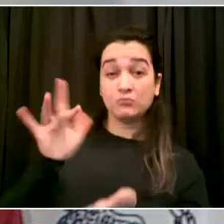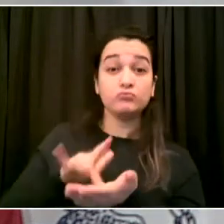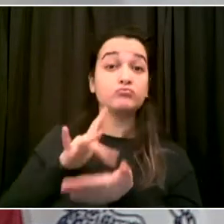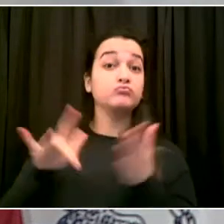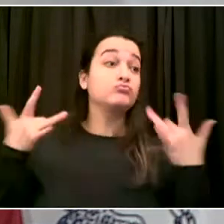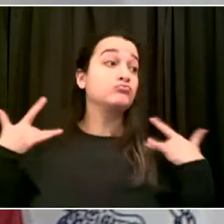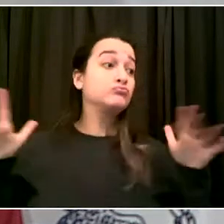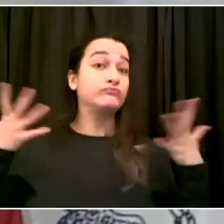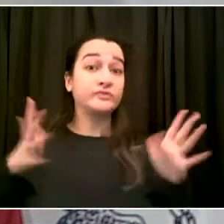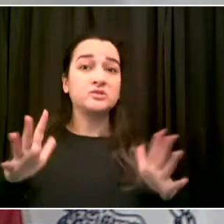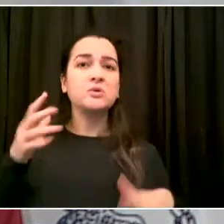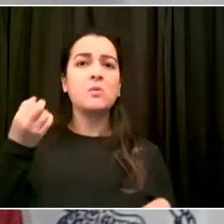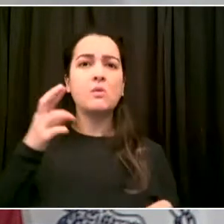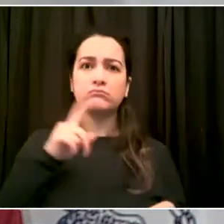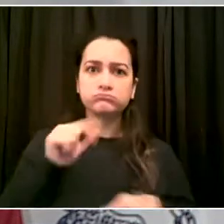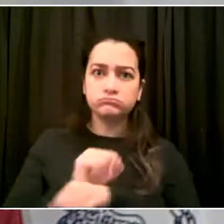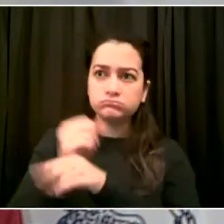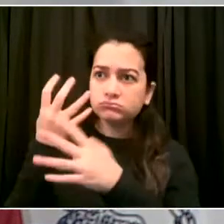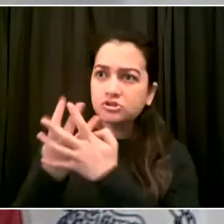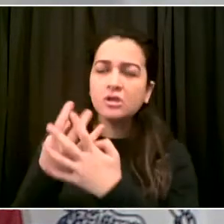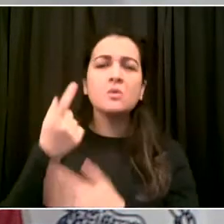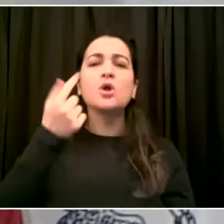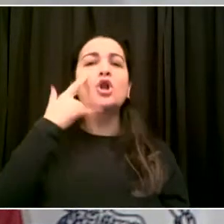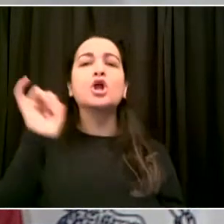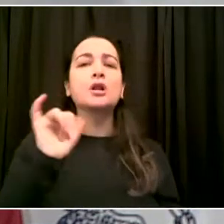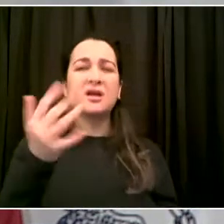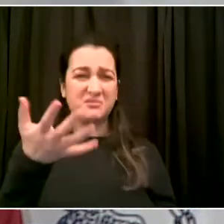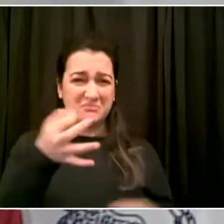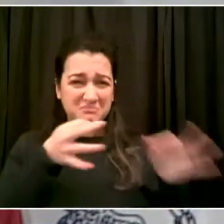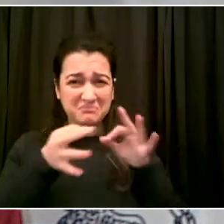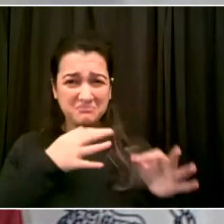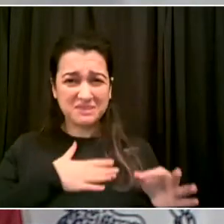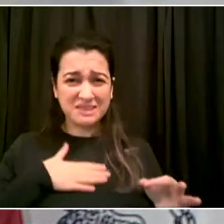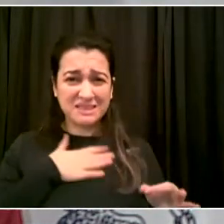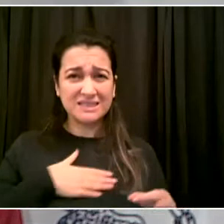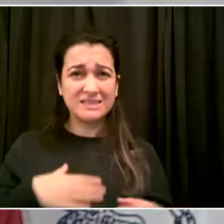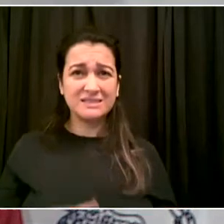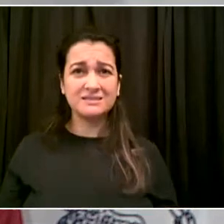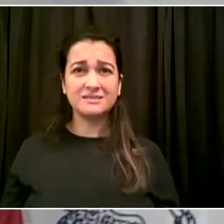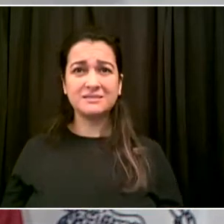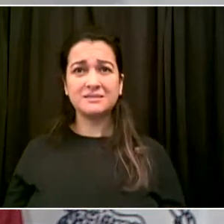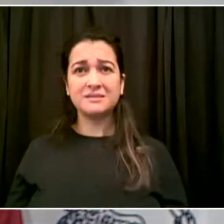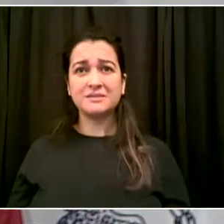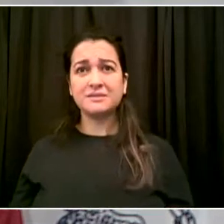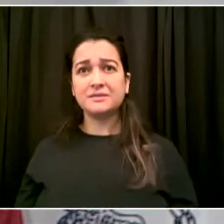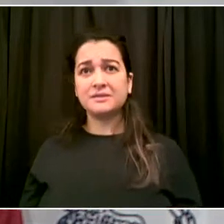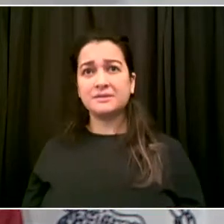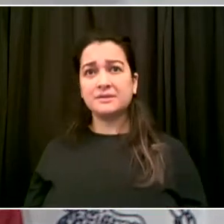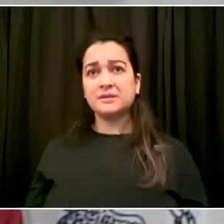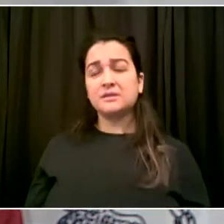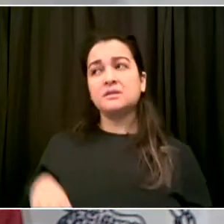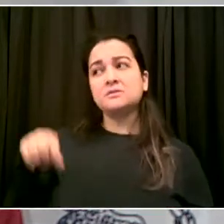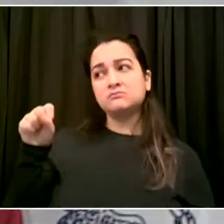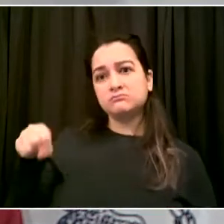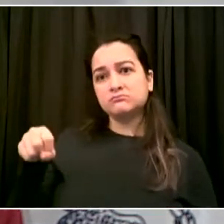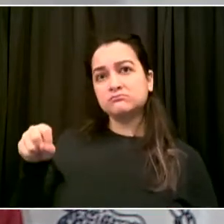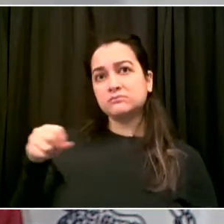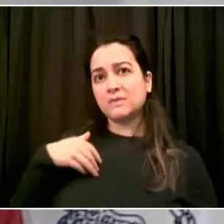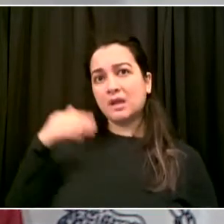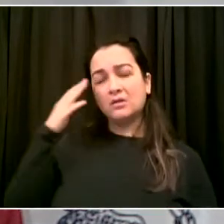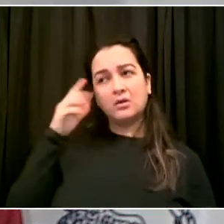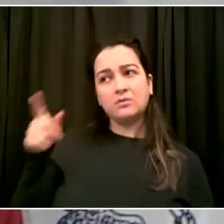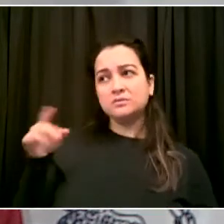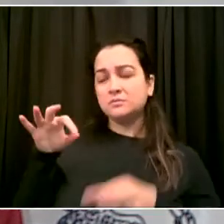I think depending on what we're talking about, just looking at any kind of crime, sometimes it is a financial penalty that's really a big